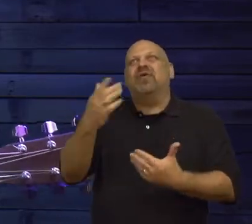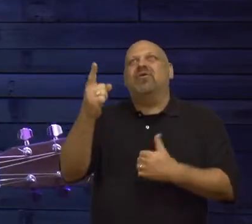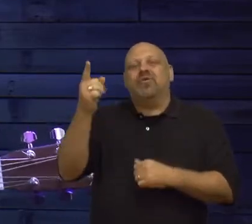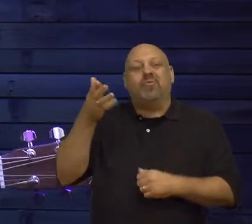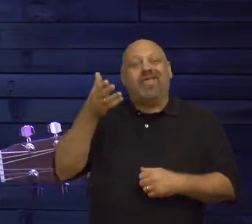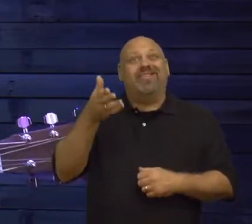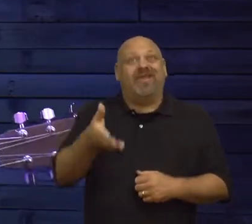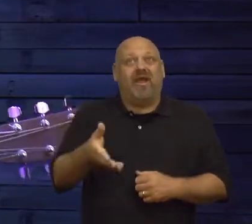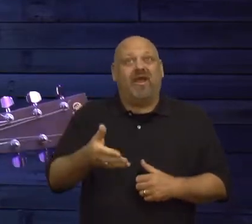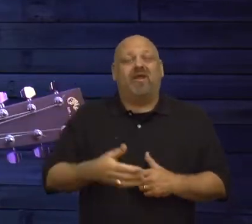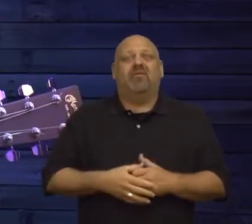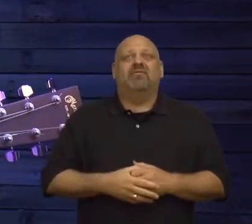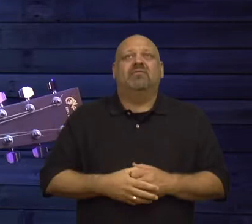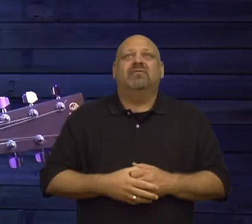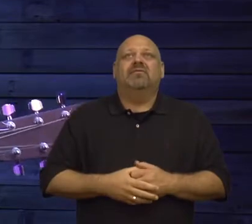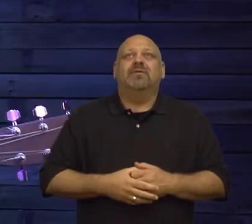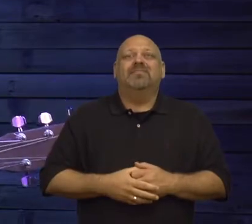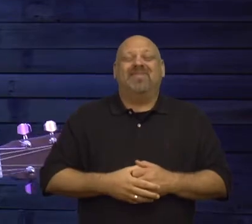are there.